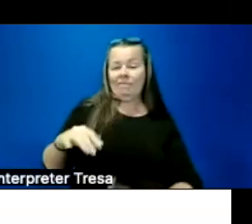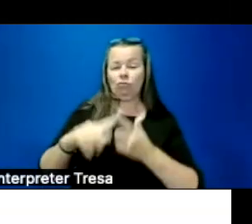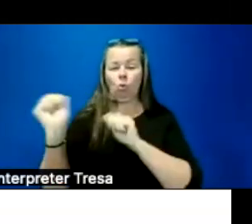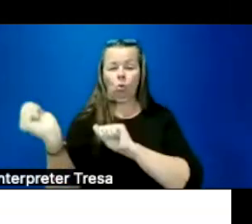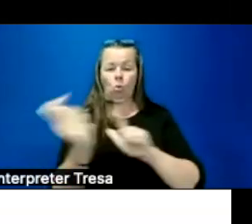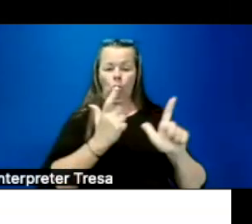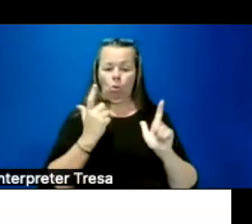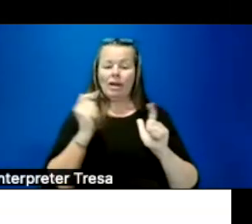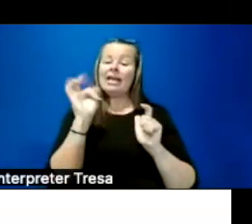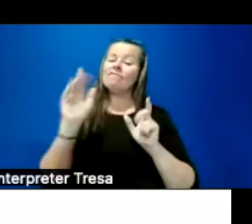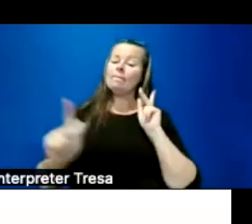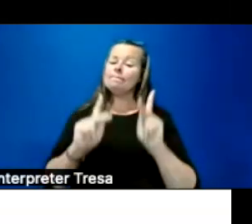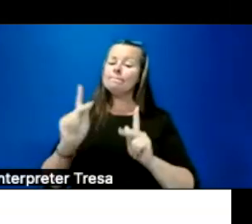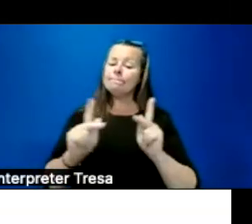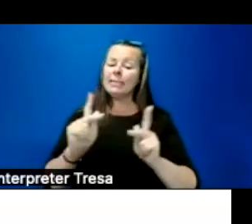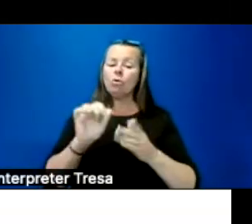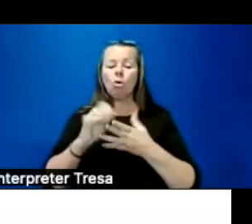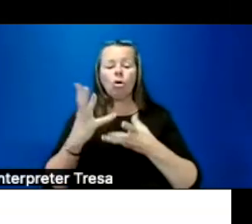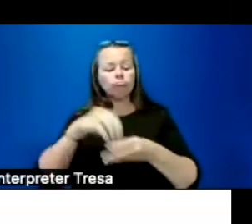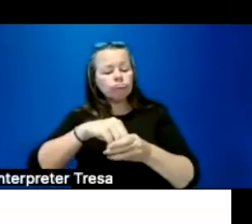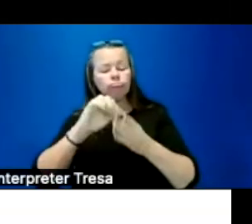people are engaged from the beginning on.